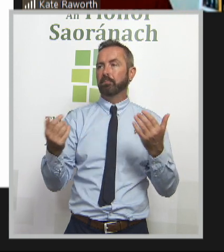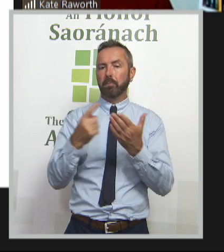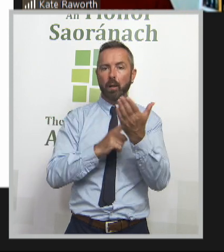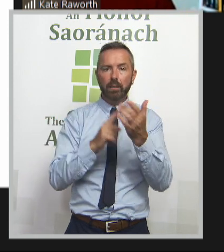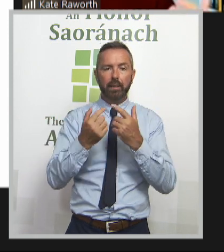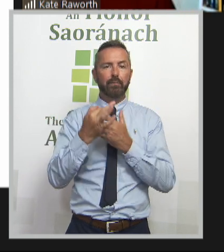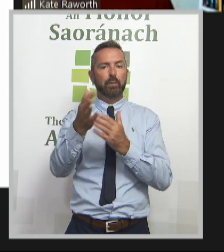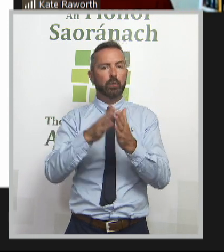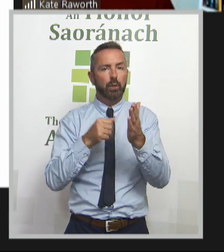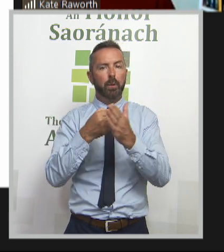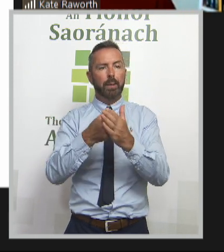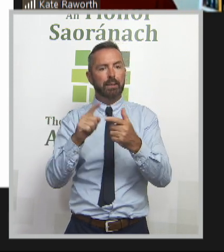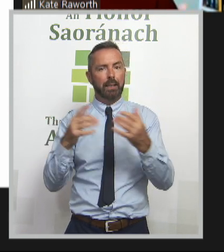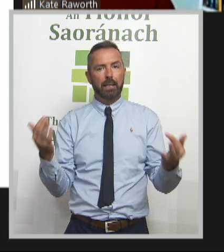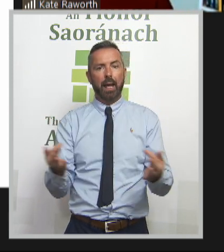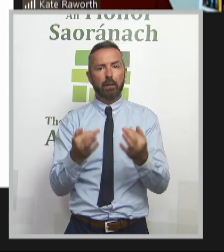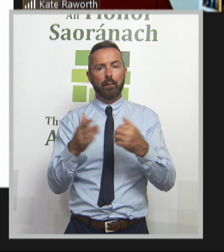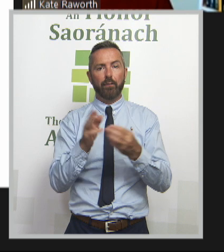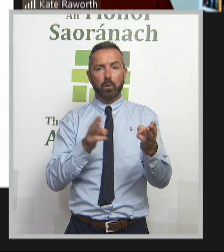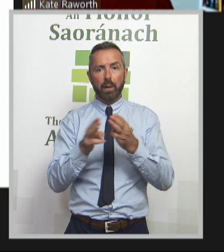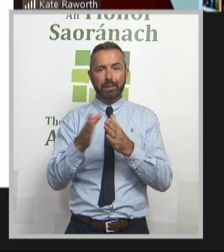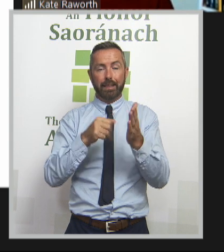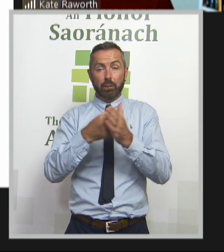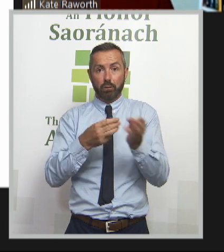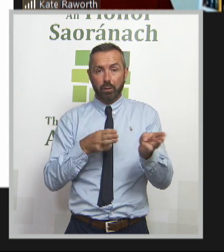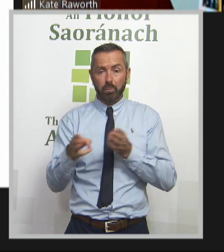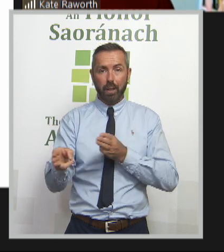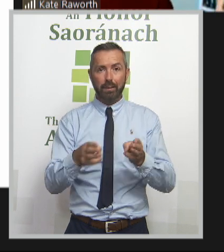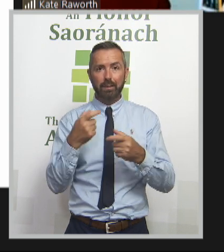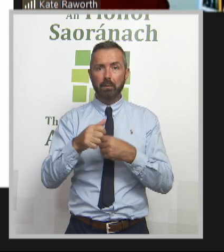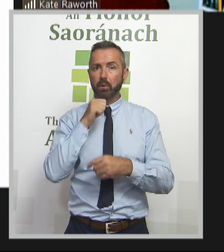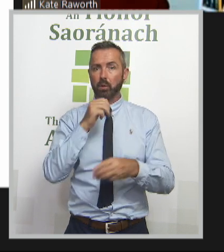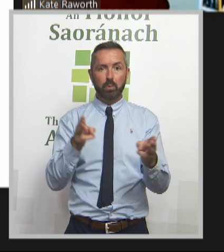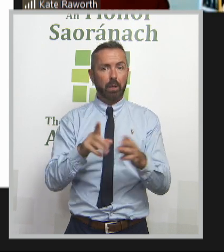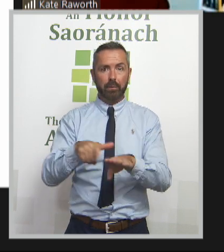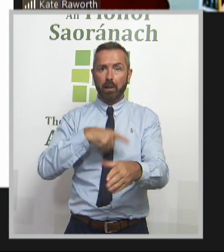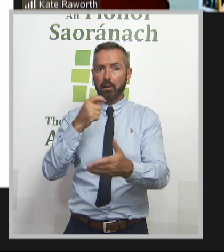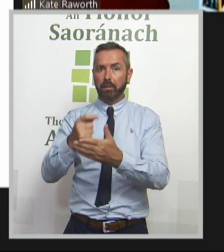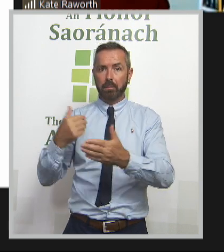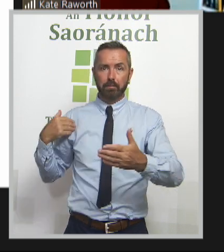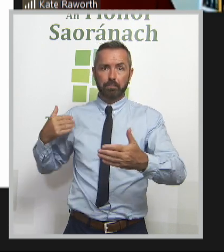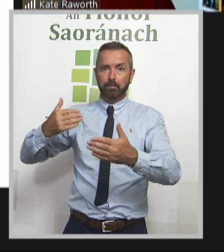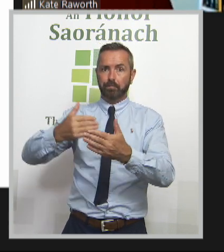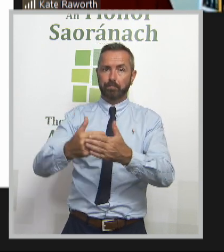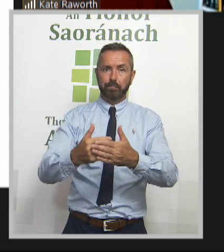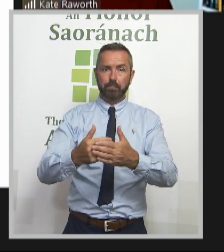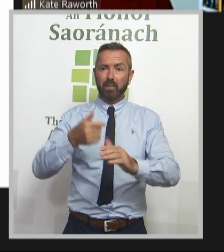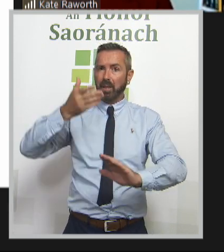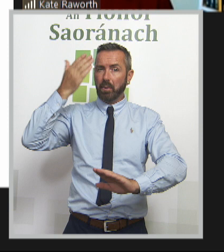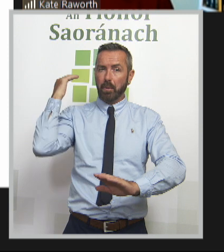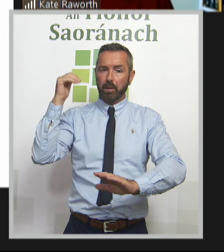businesses and agricultural practices and industrial practices that we haven't practiced in the past, because the past took us